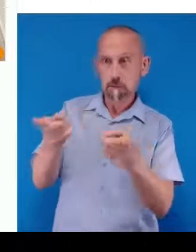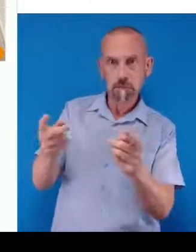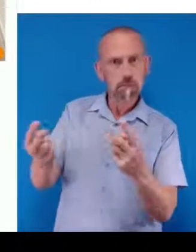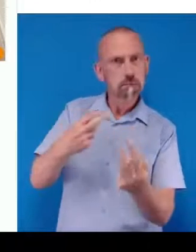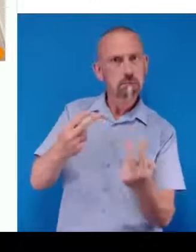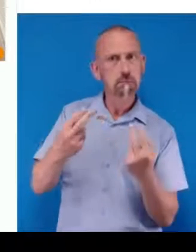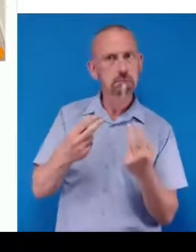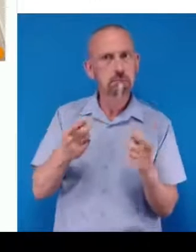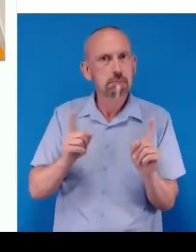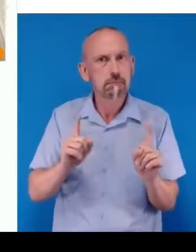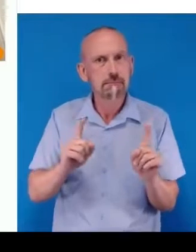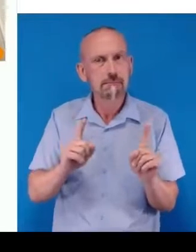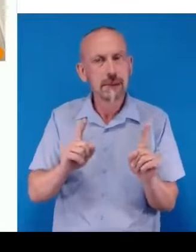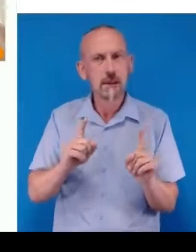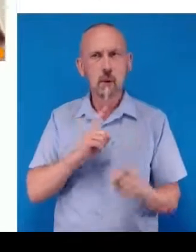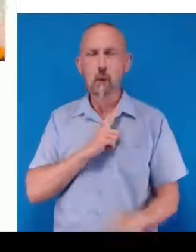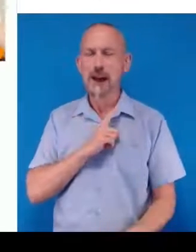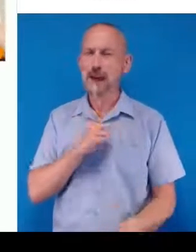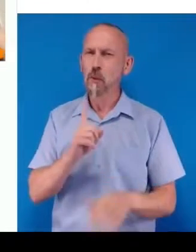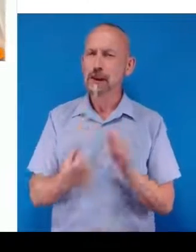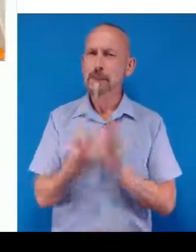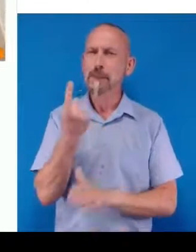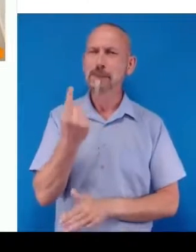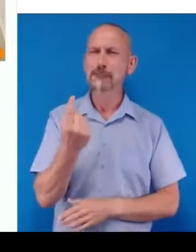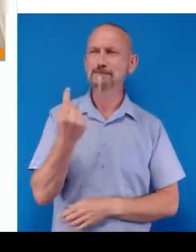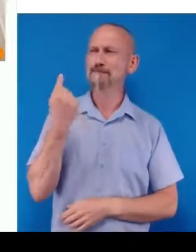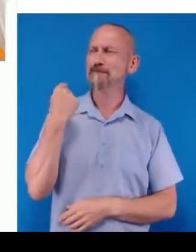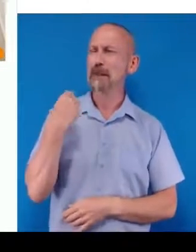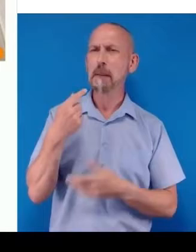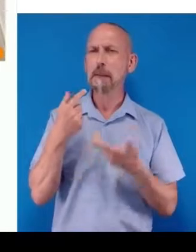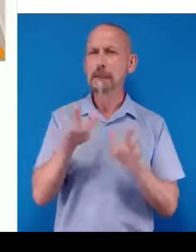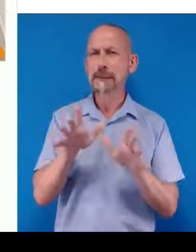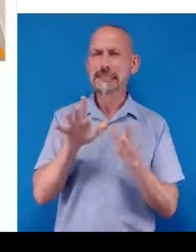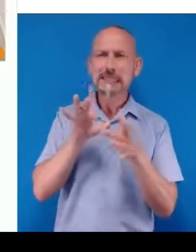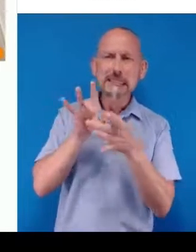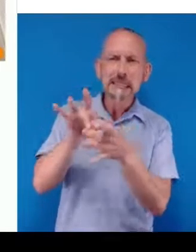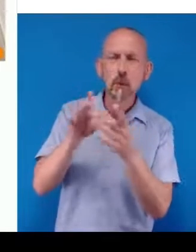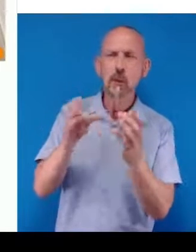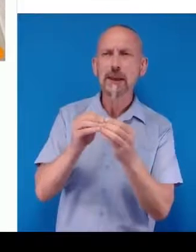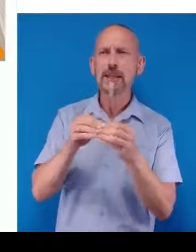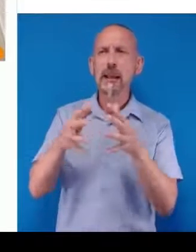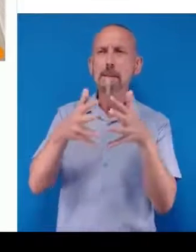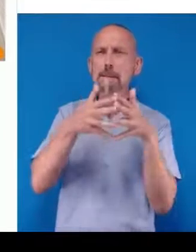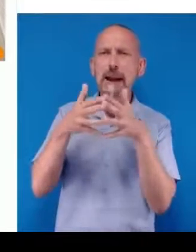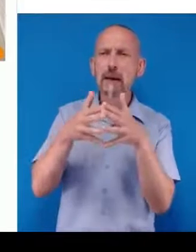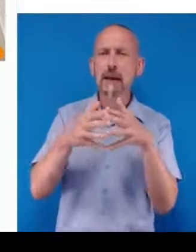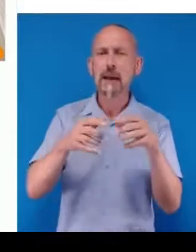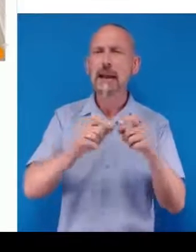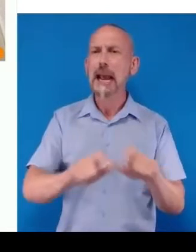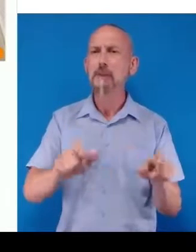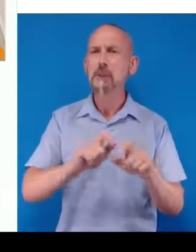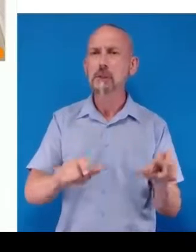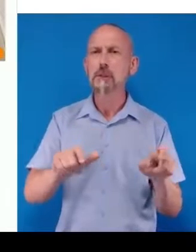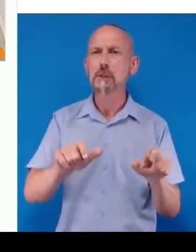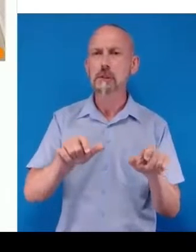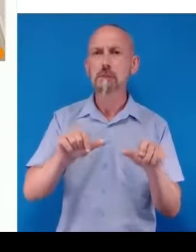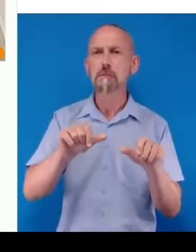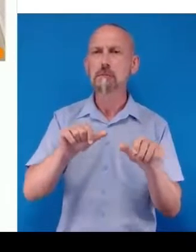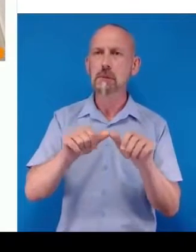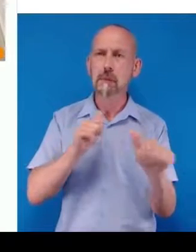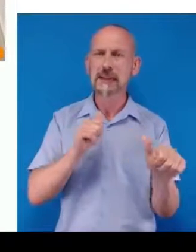had reached out to an American captioning company, and it was an event for the UN, and the